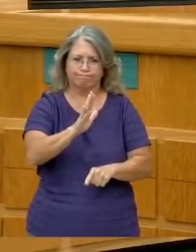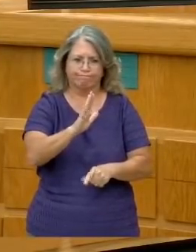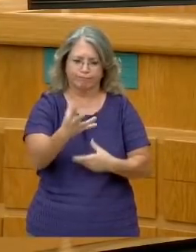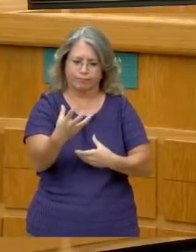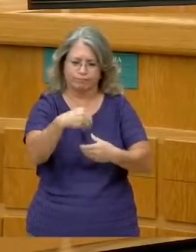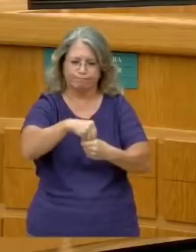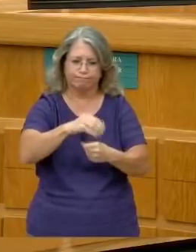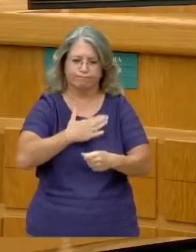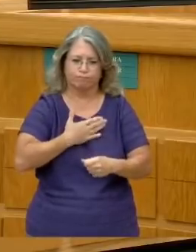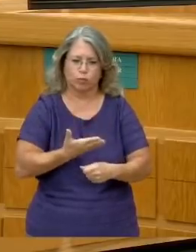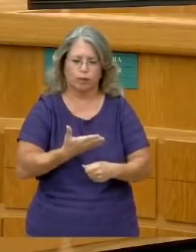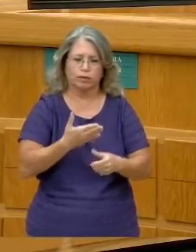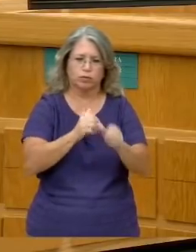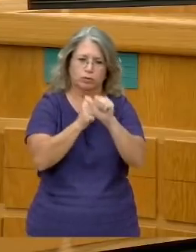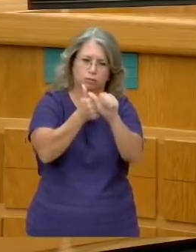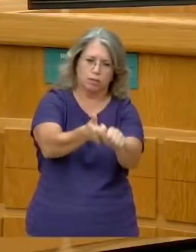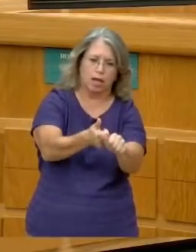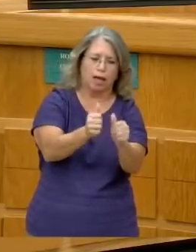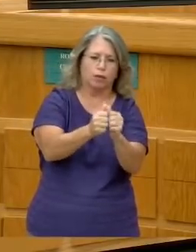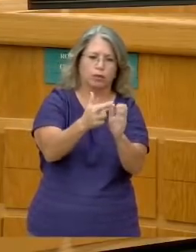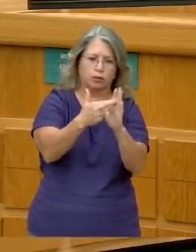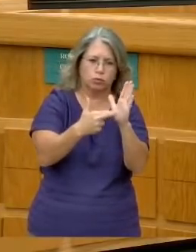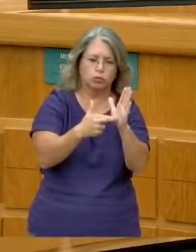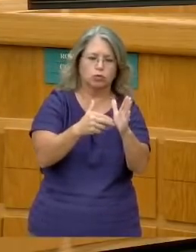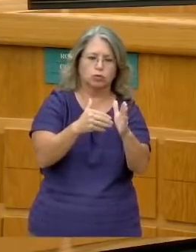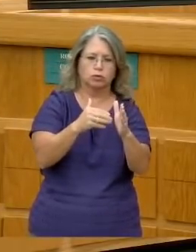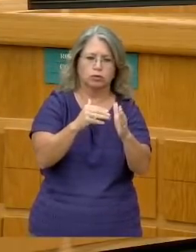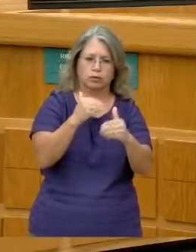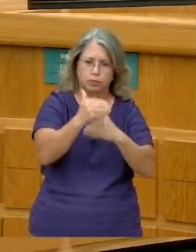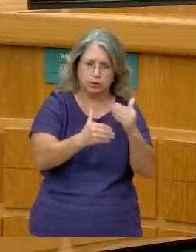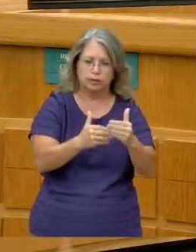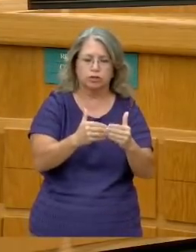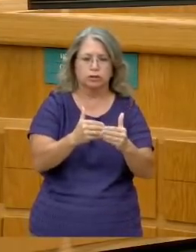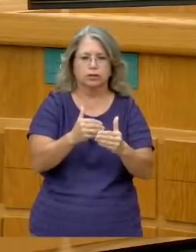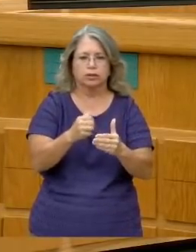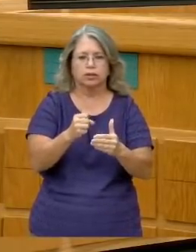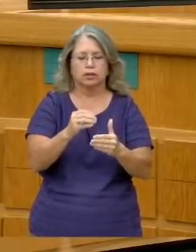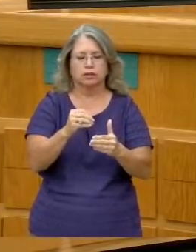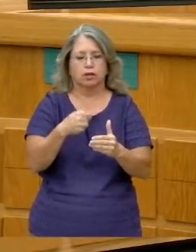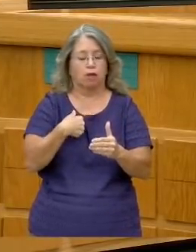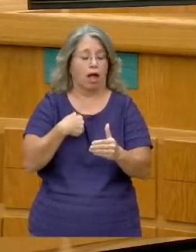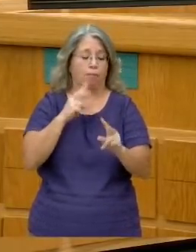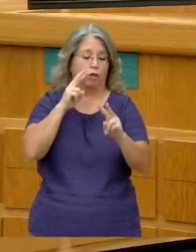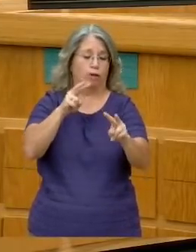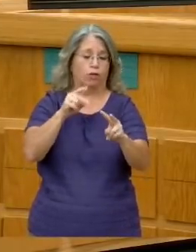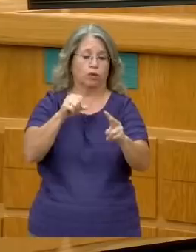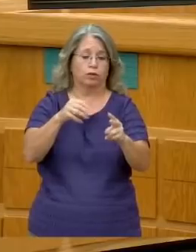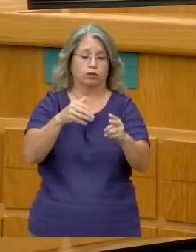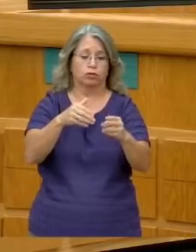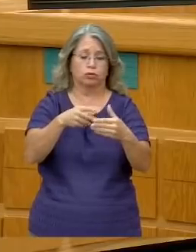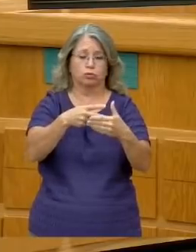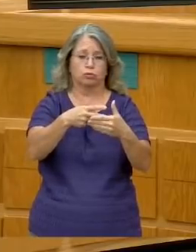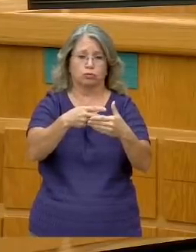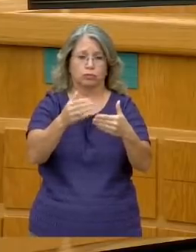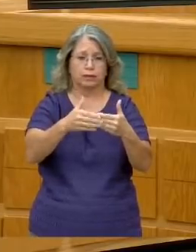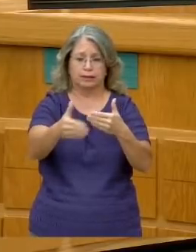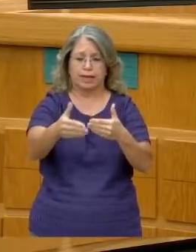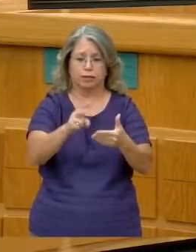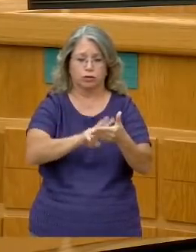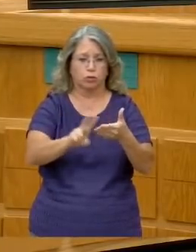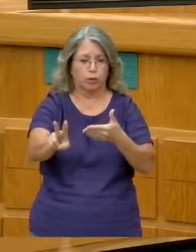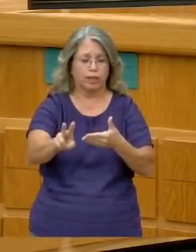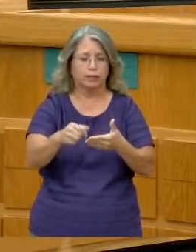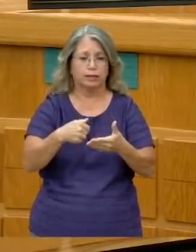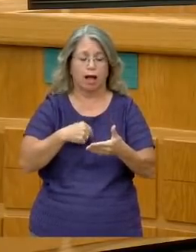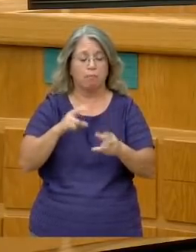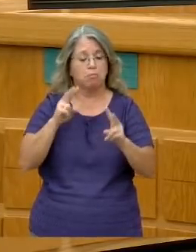and the regulations as well as the request. And so we look forward to this next 2 weeks. I'm looking forward to the thank you tour, looking